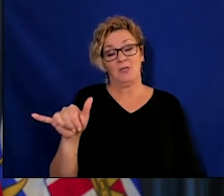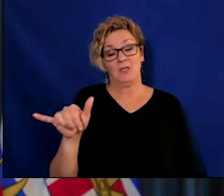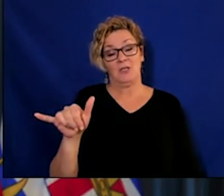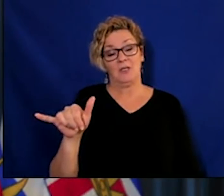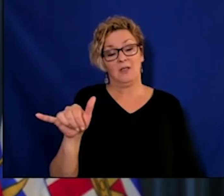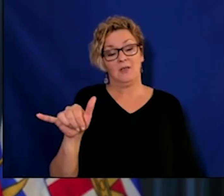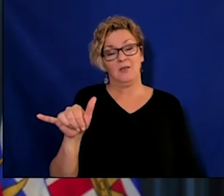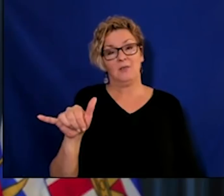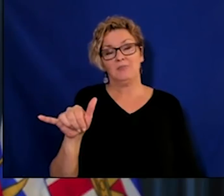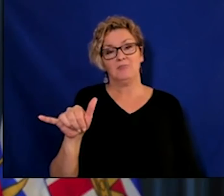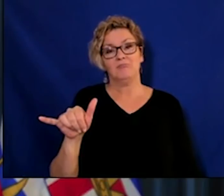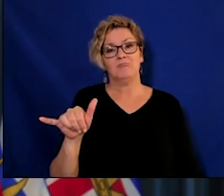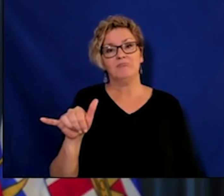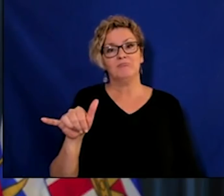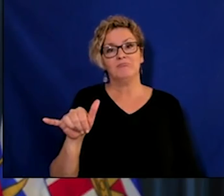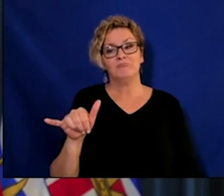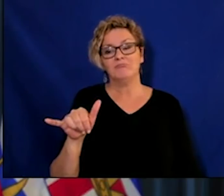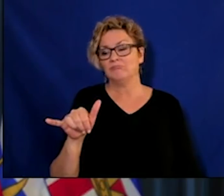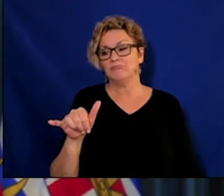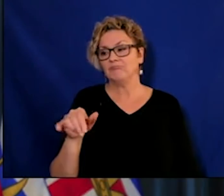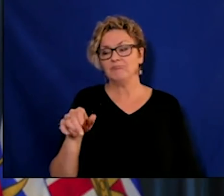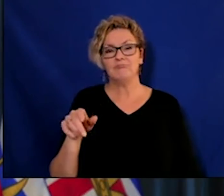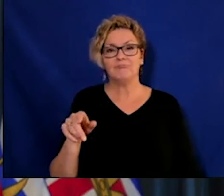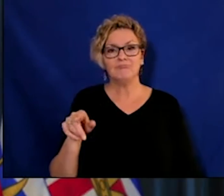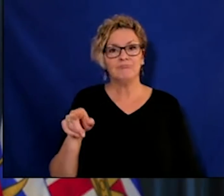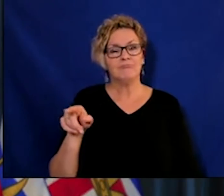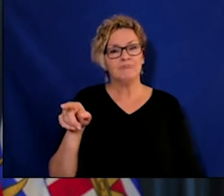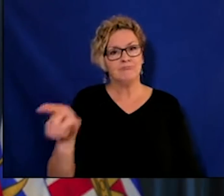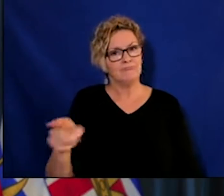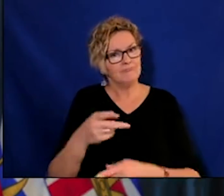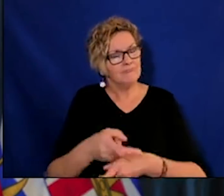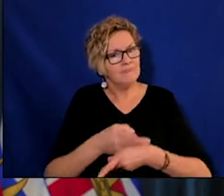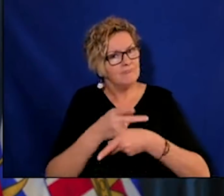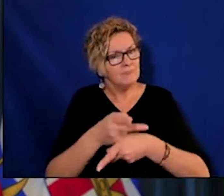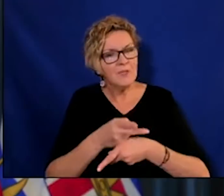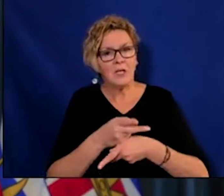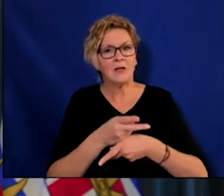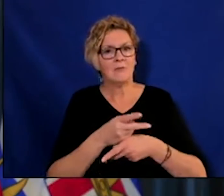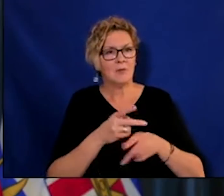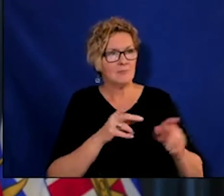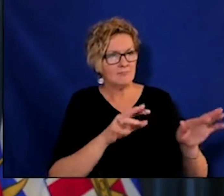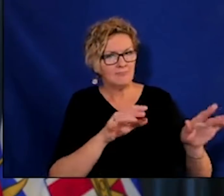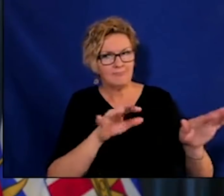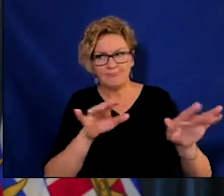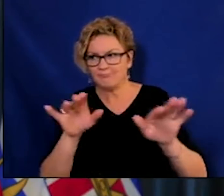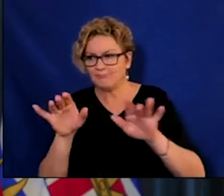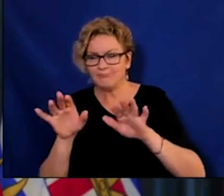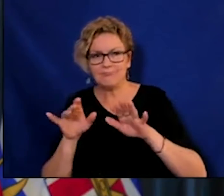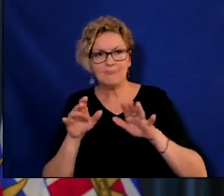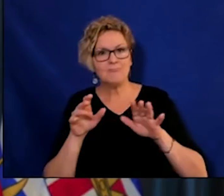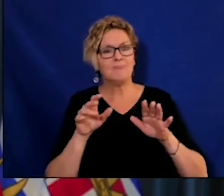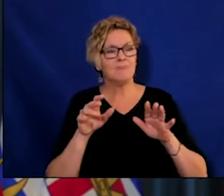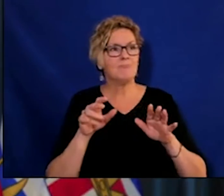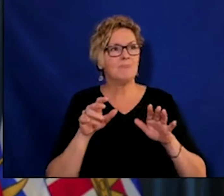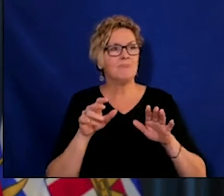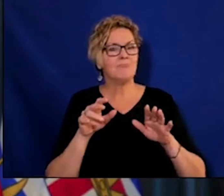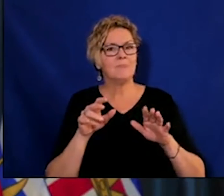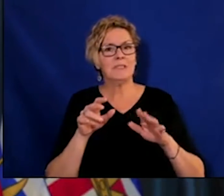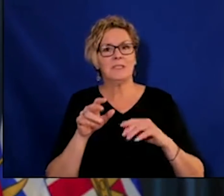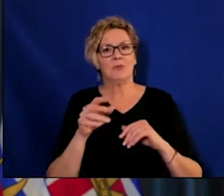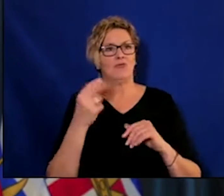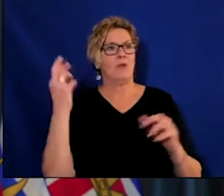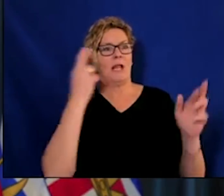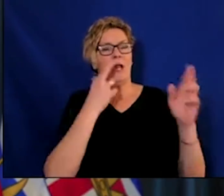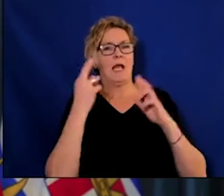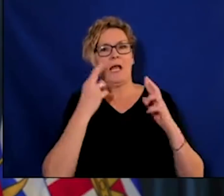orders if we were immune to COVID-19. I know she wouldn't be. We wouldn't be asked to take action right now if it didn't have an